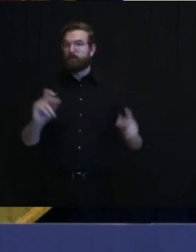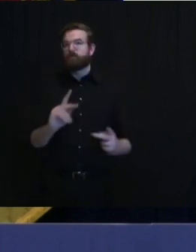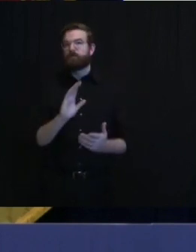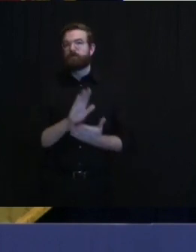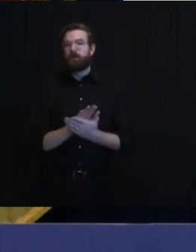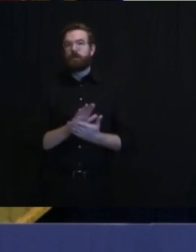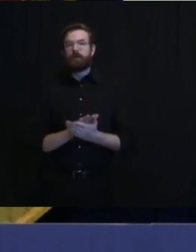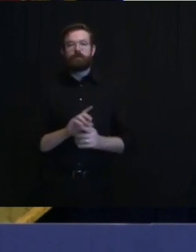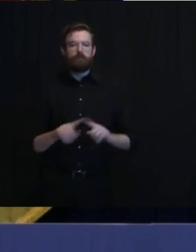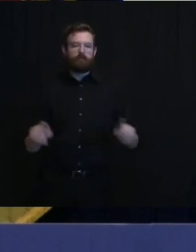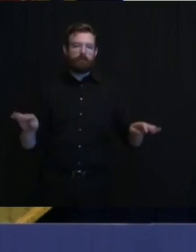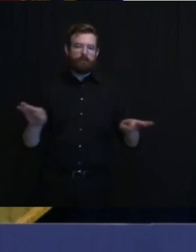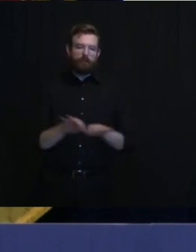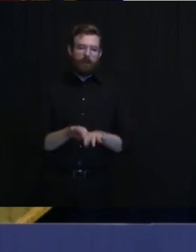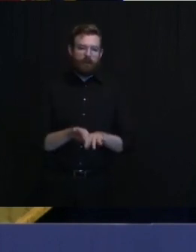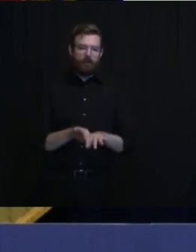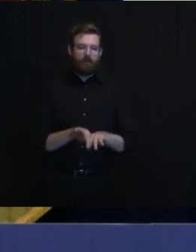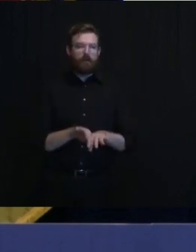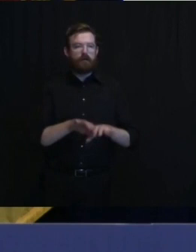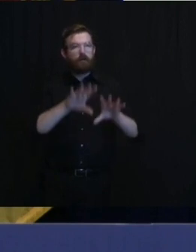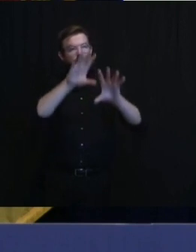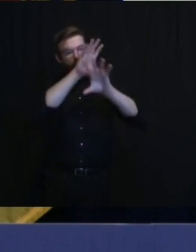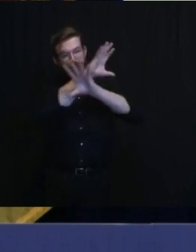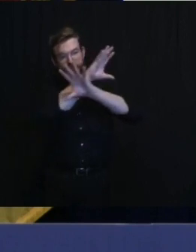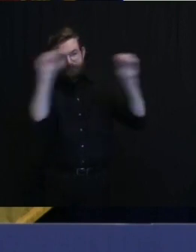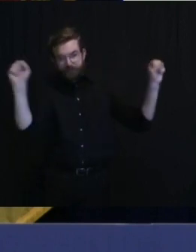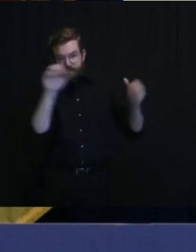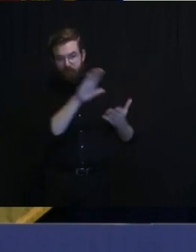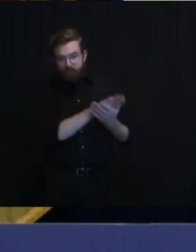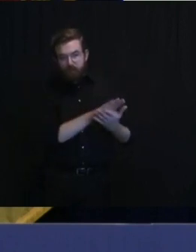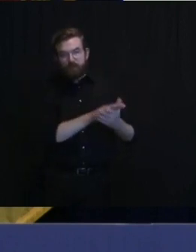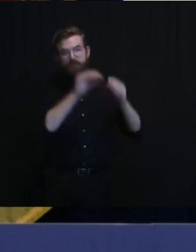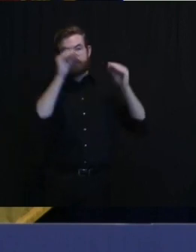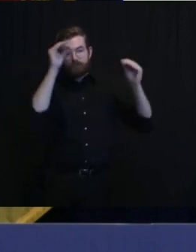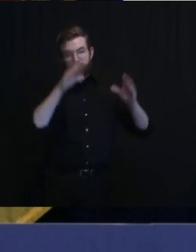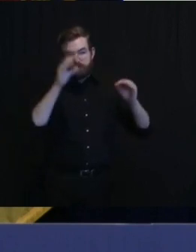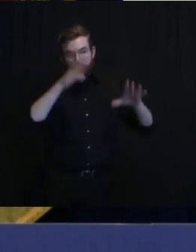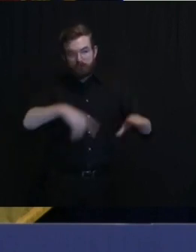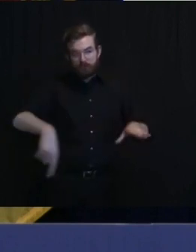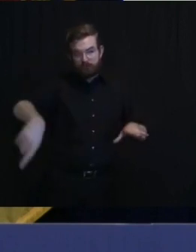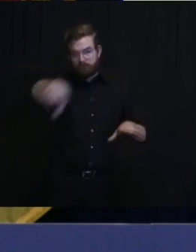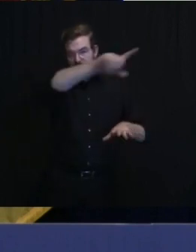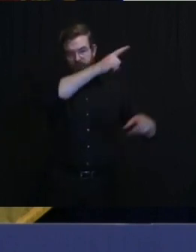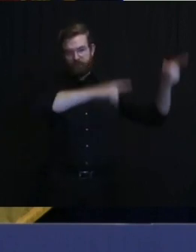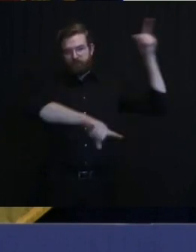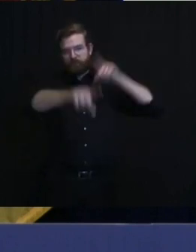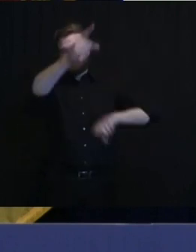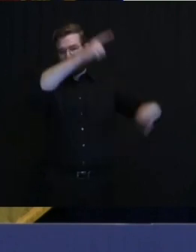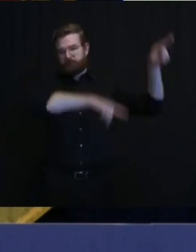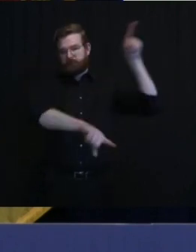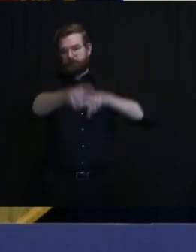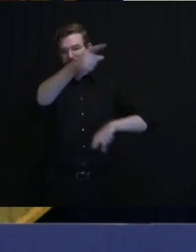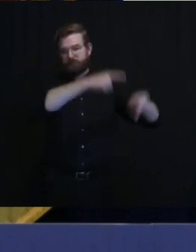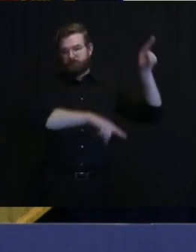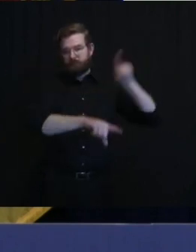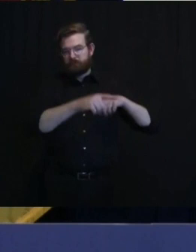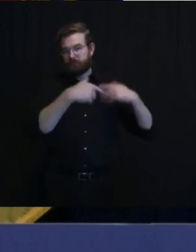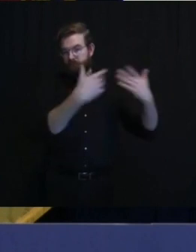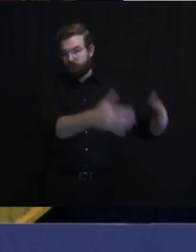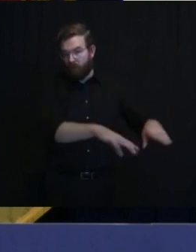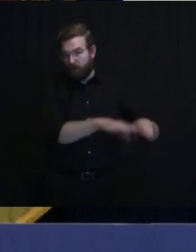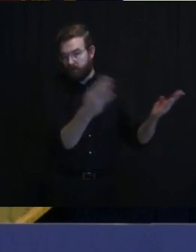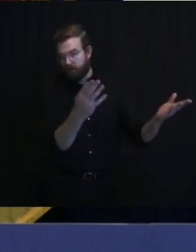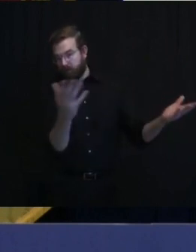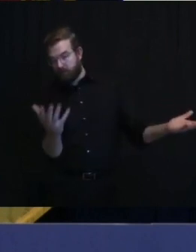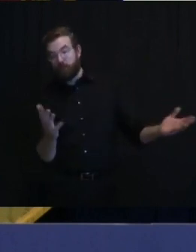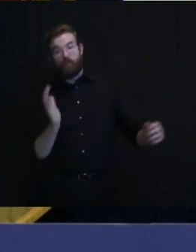plan is to open. But if we get close and if we see something that, not just on any given day,